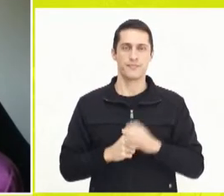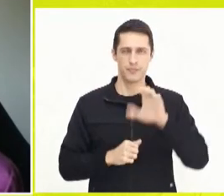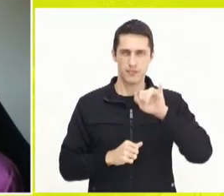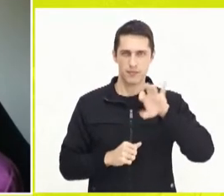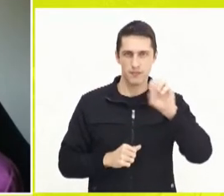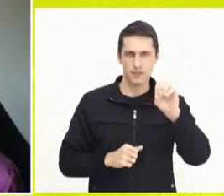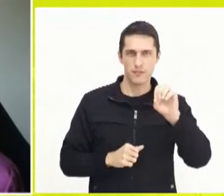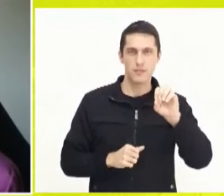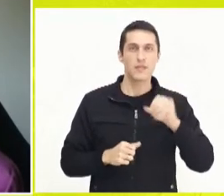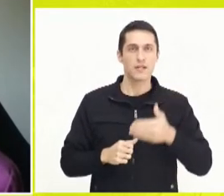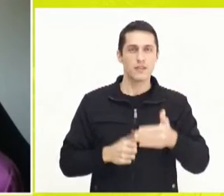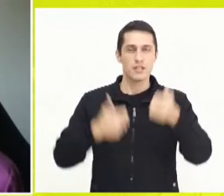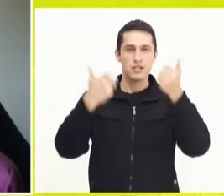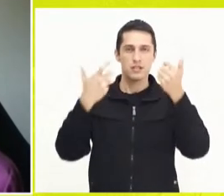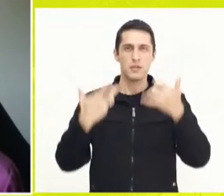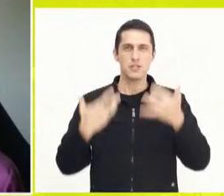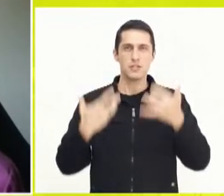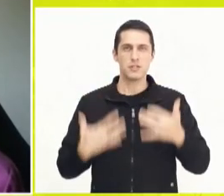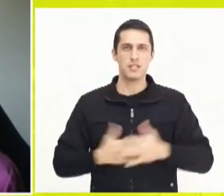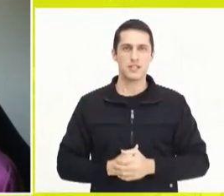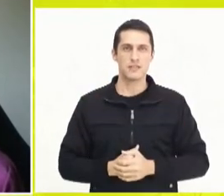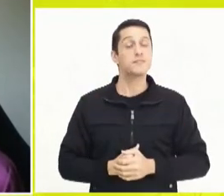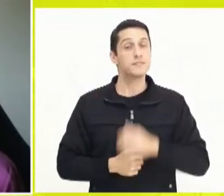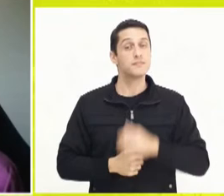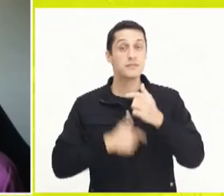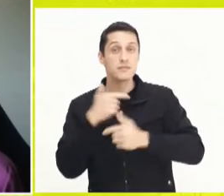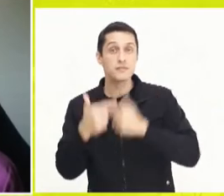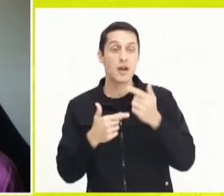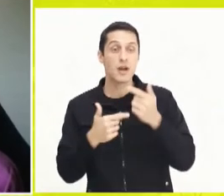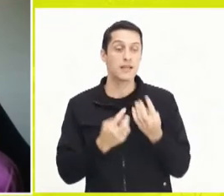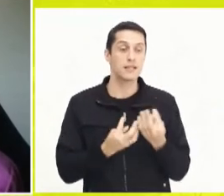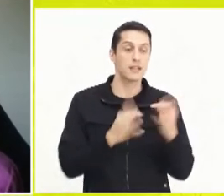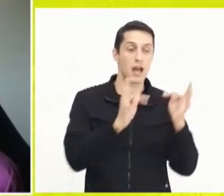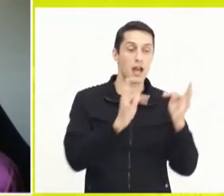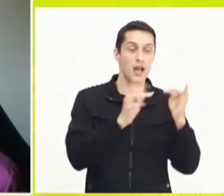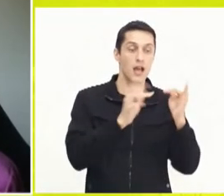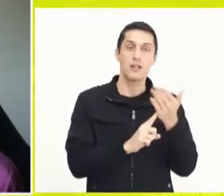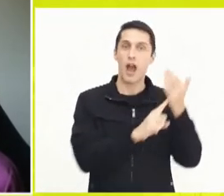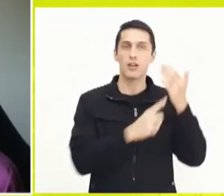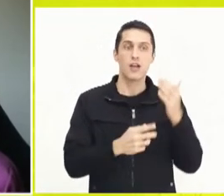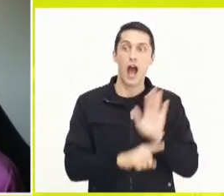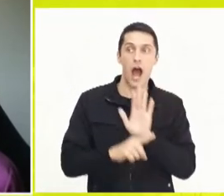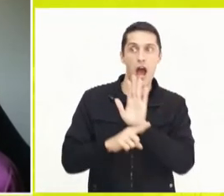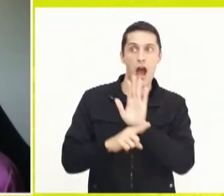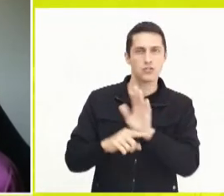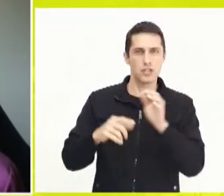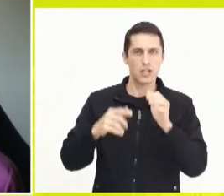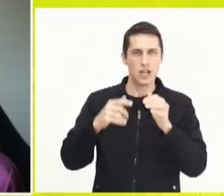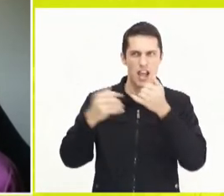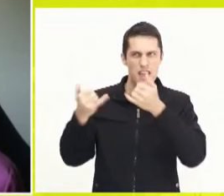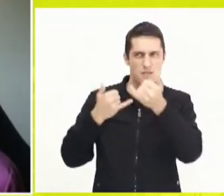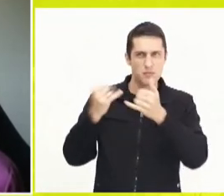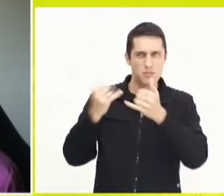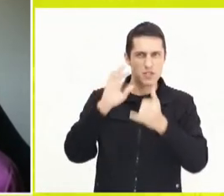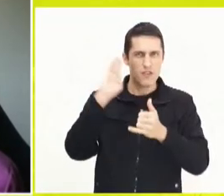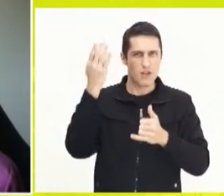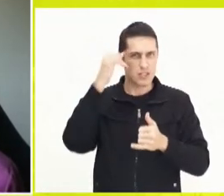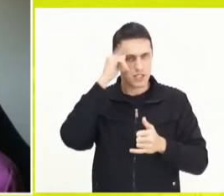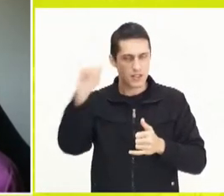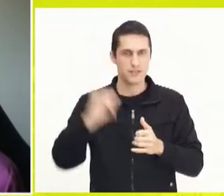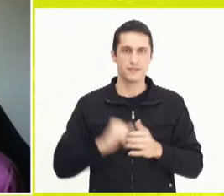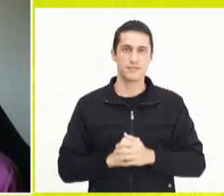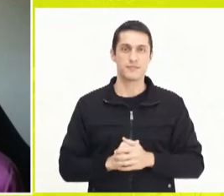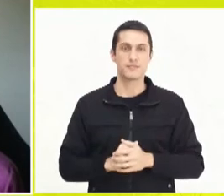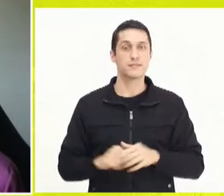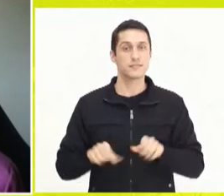to speak about the dimension of technology and how all the technology the tech columns can